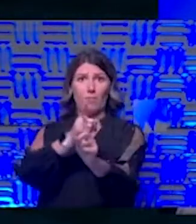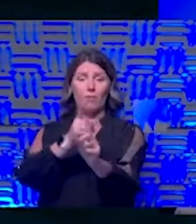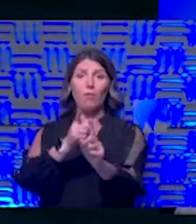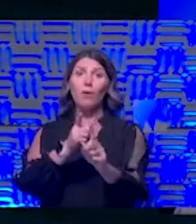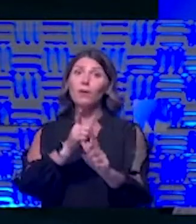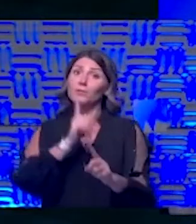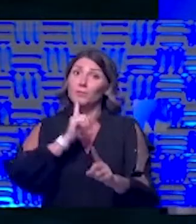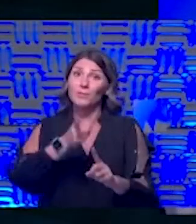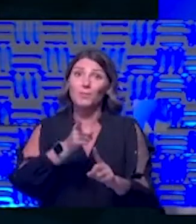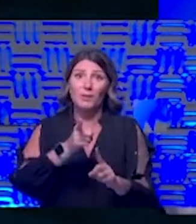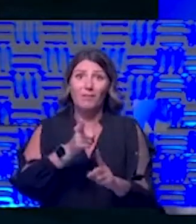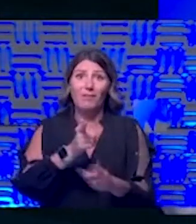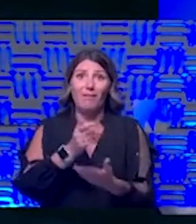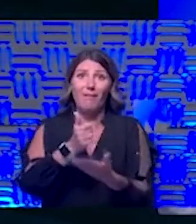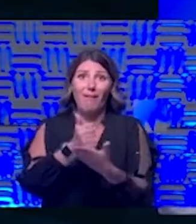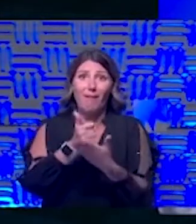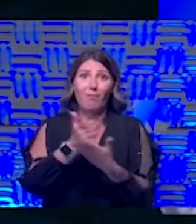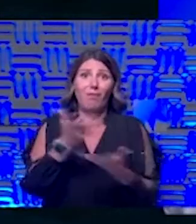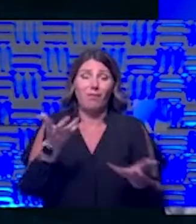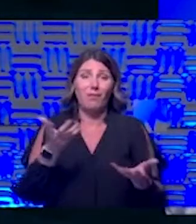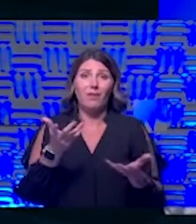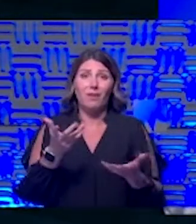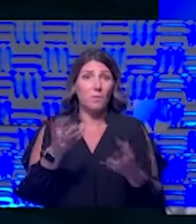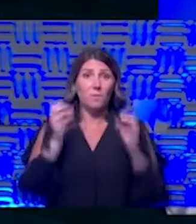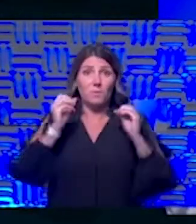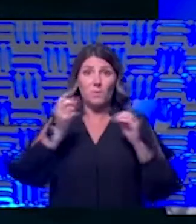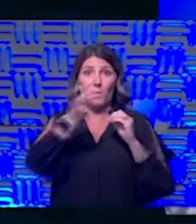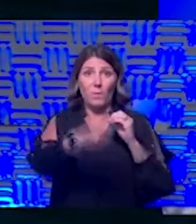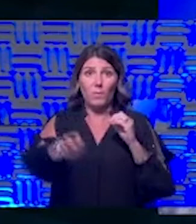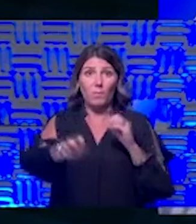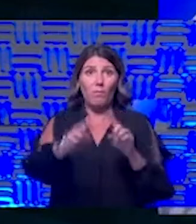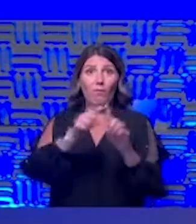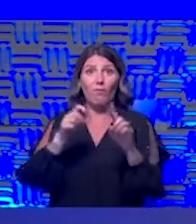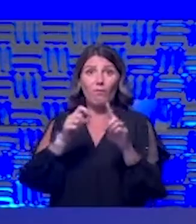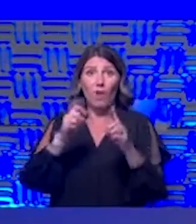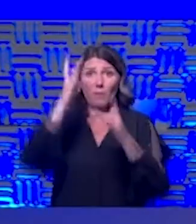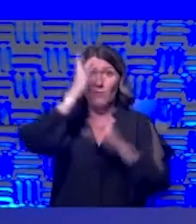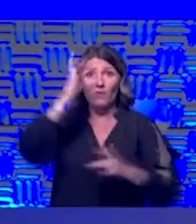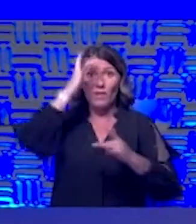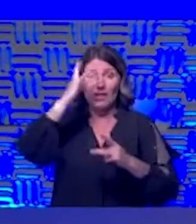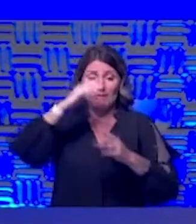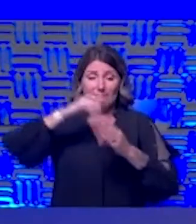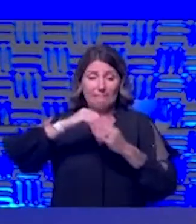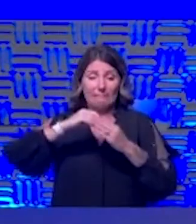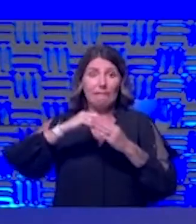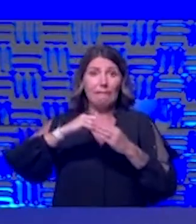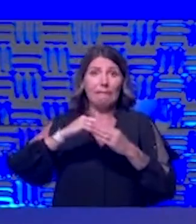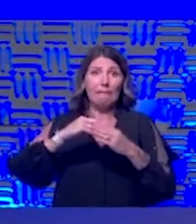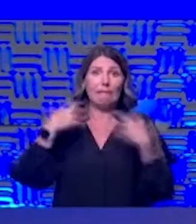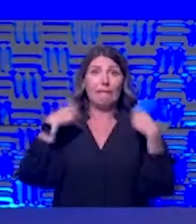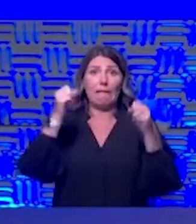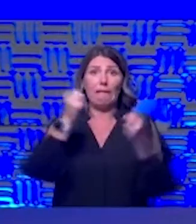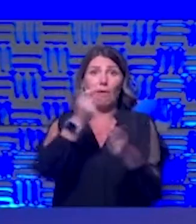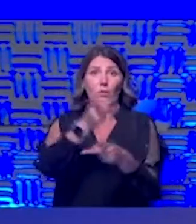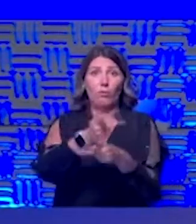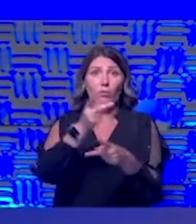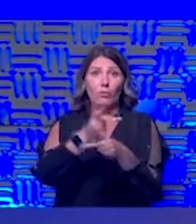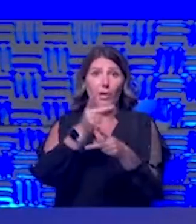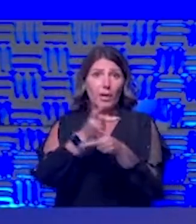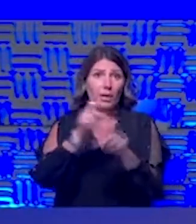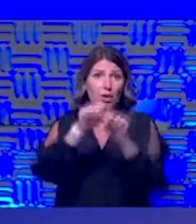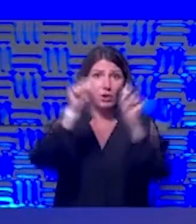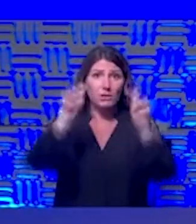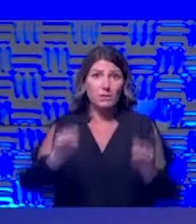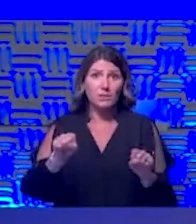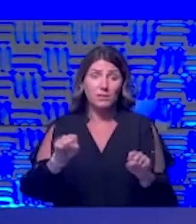us. We're not really seeing any transmission of the virus within a healthcare setting, and I think that's a big, bold statement, but I believe it to